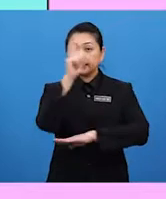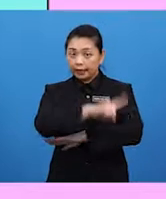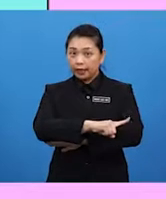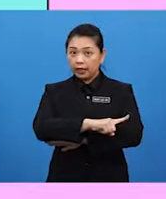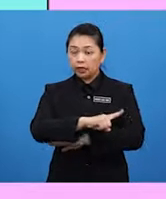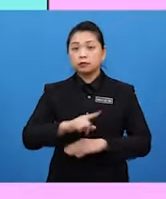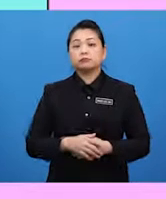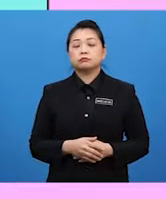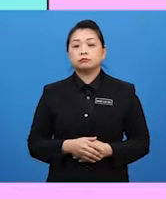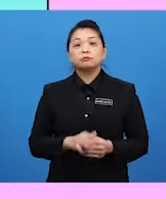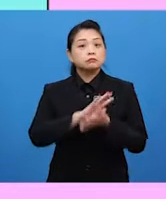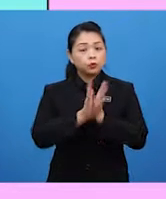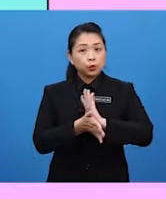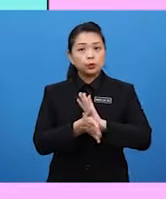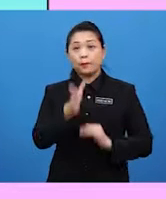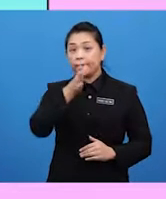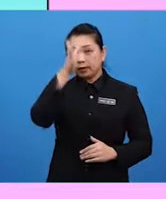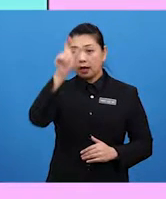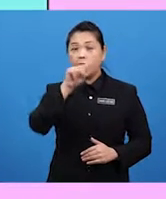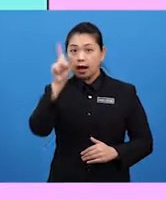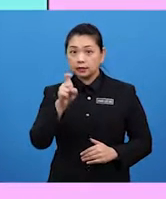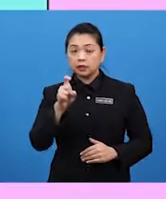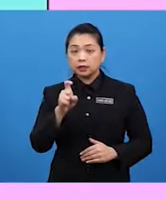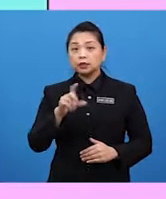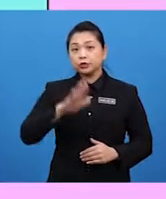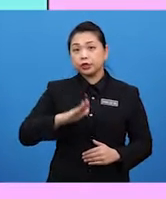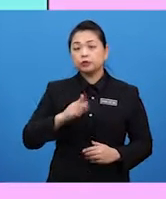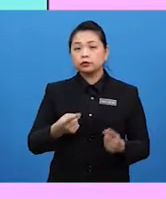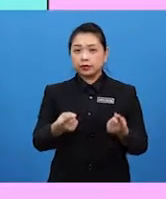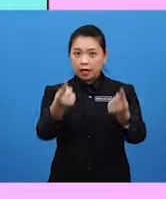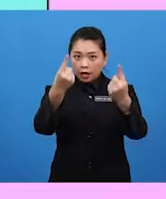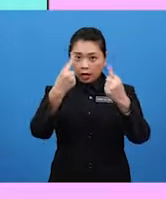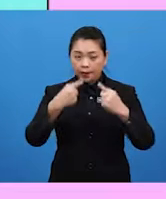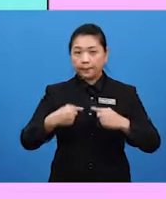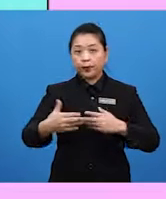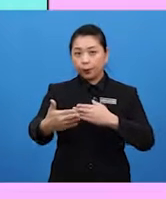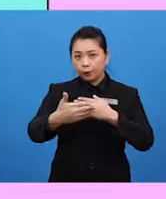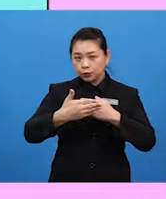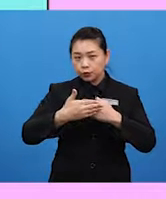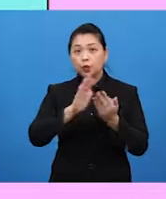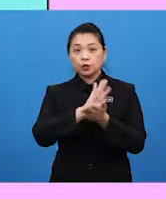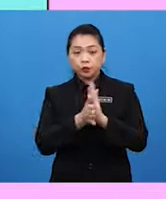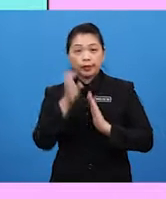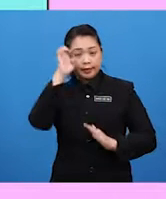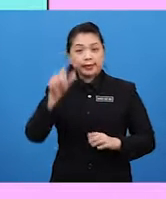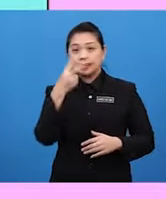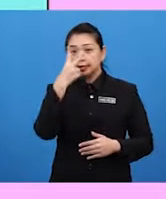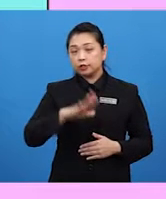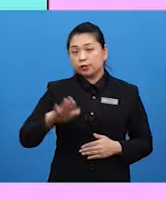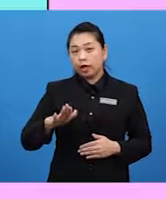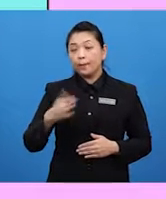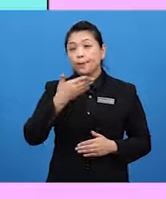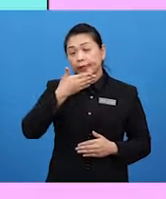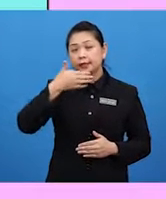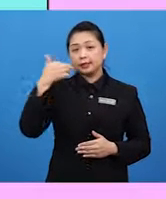Therefore, the parent asks the child to come closer so that he can see his child better, as he wonders